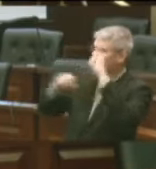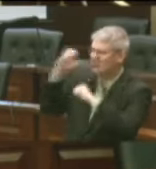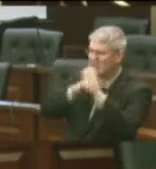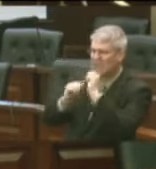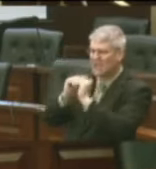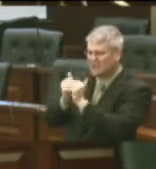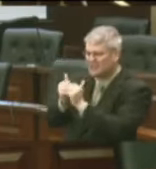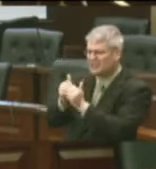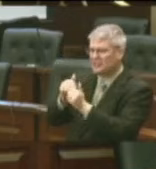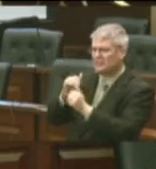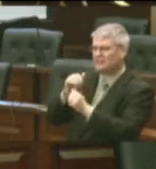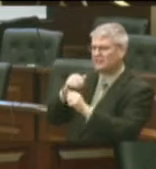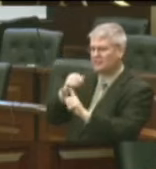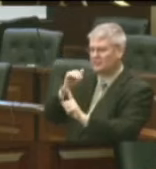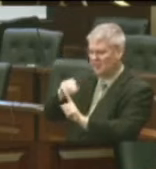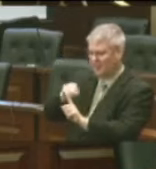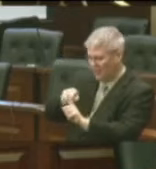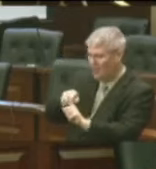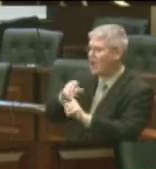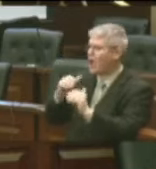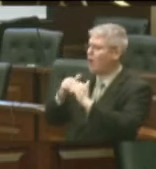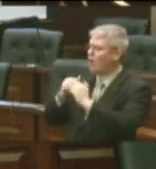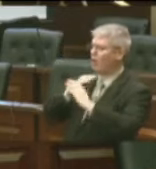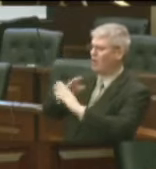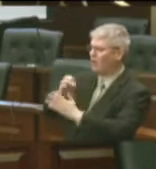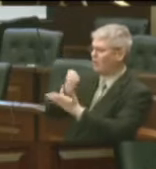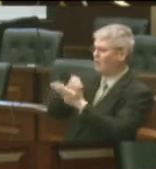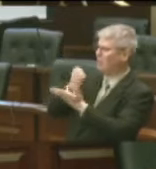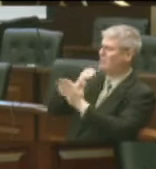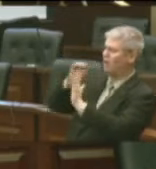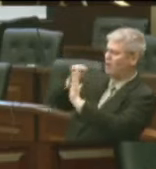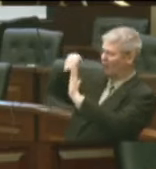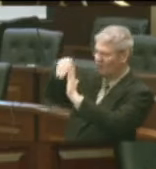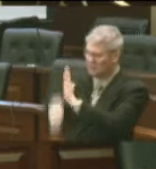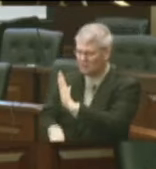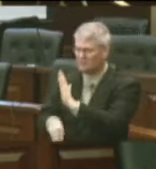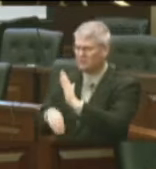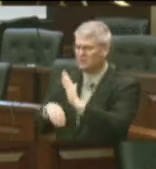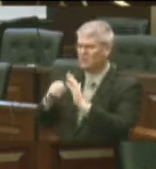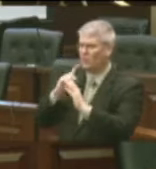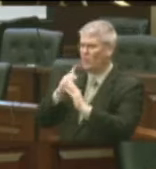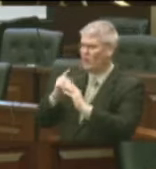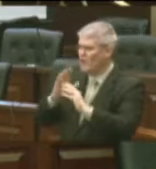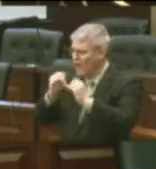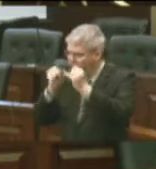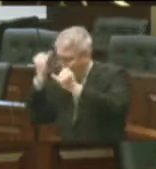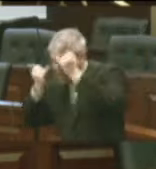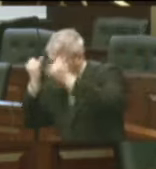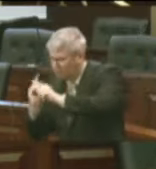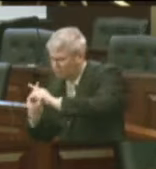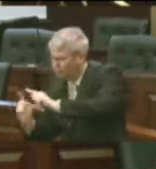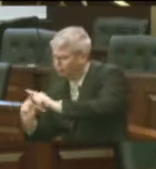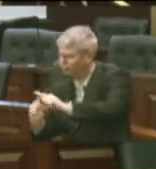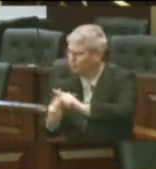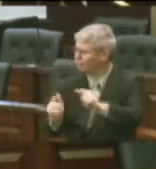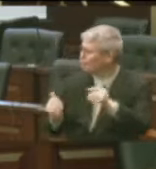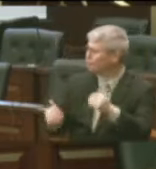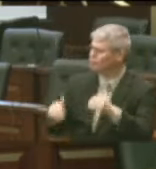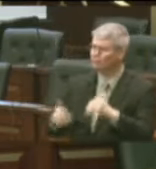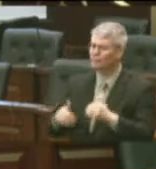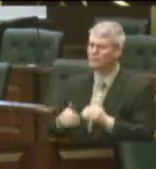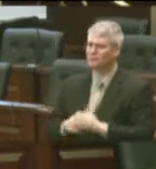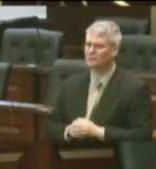revenues. We saw a variety of responses to that. There was a lot of news and media attention to those budget